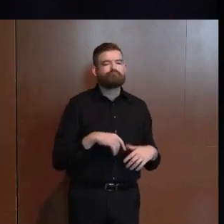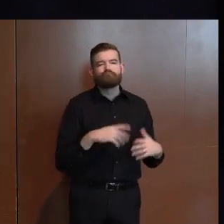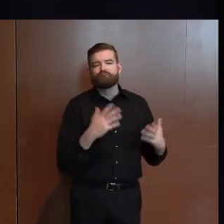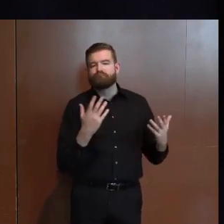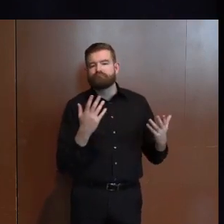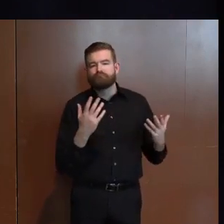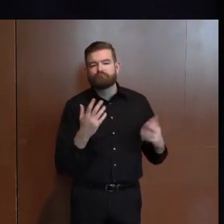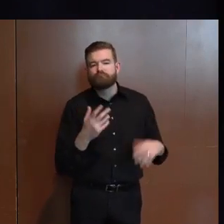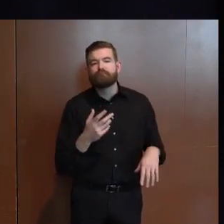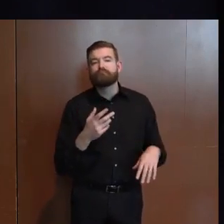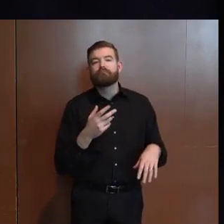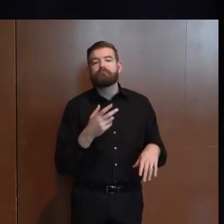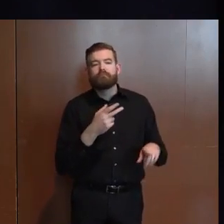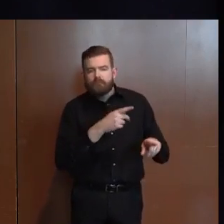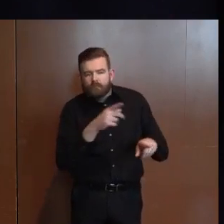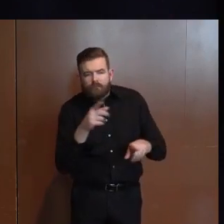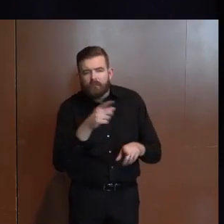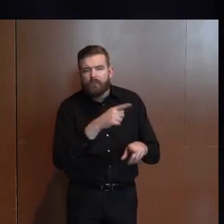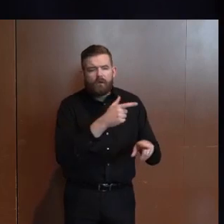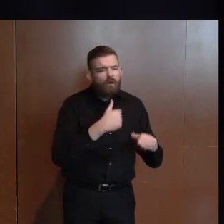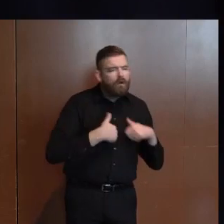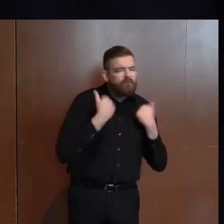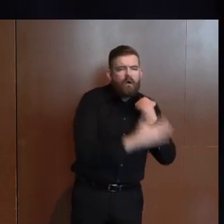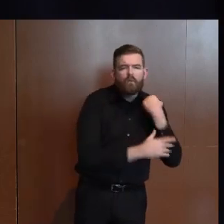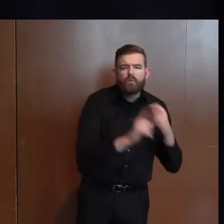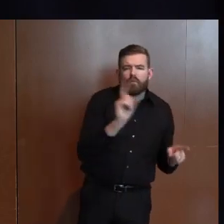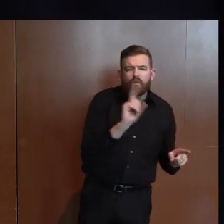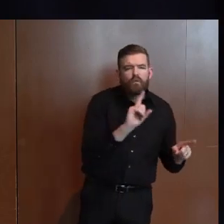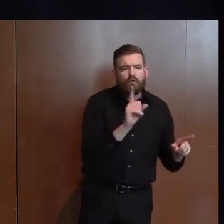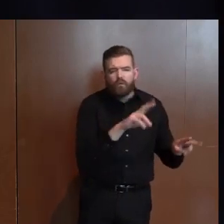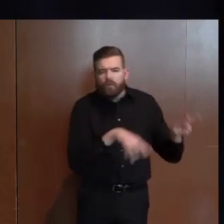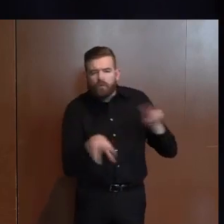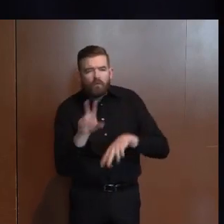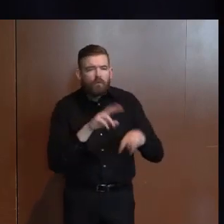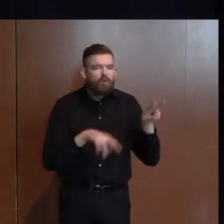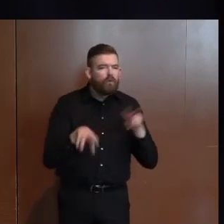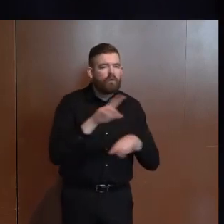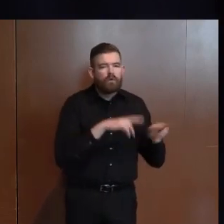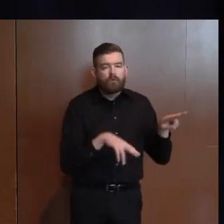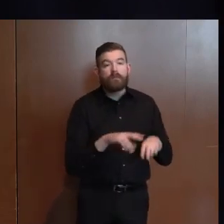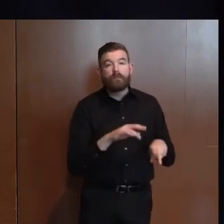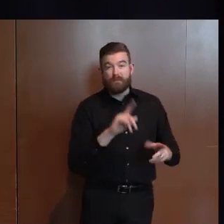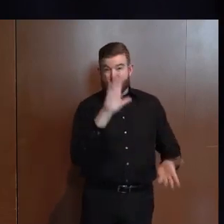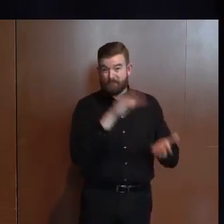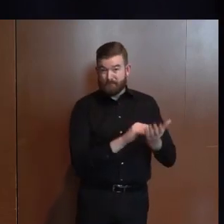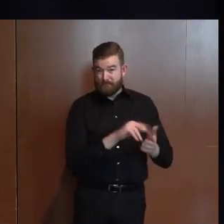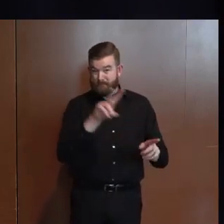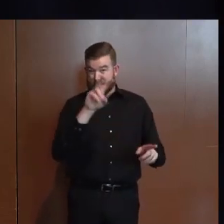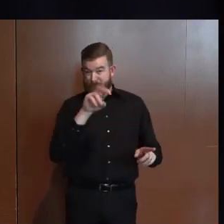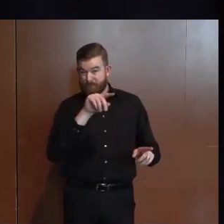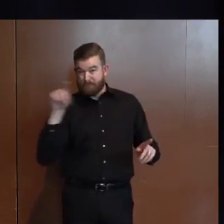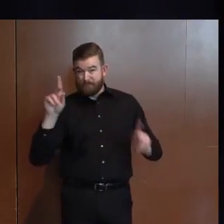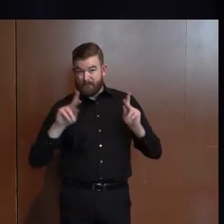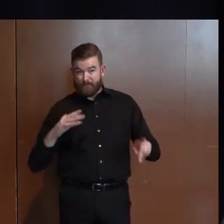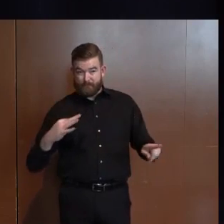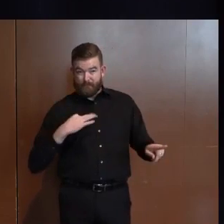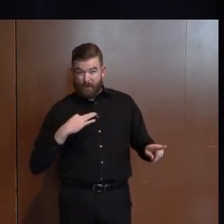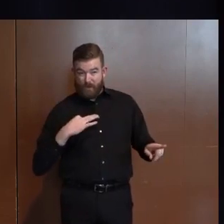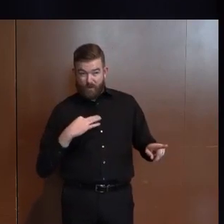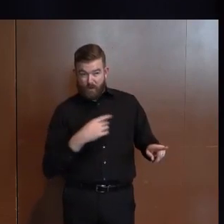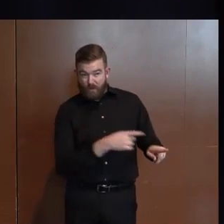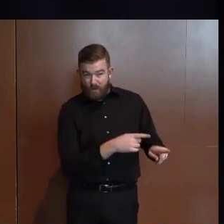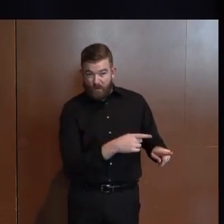by county. So our first priority with the 5,200 will be to fulfill the staffing needs of our